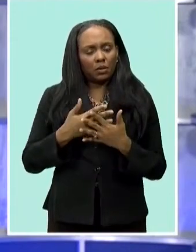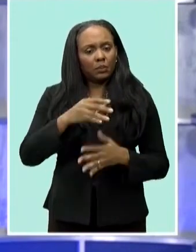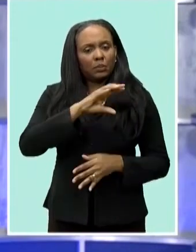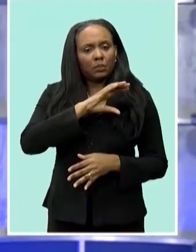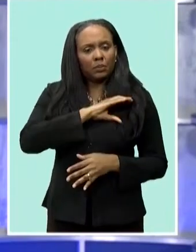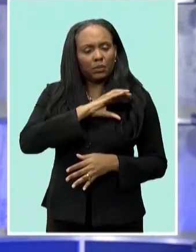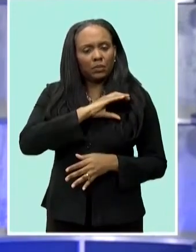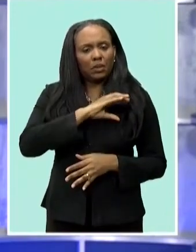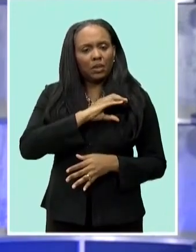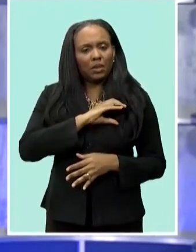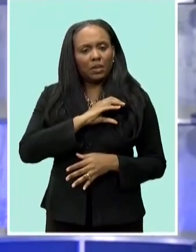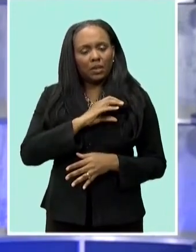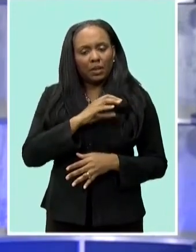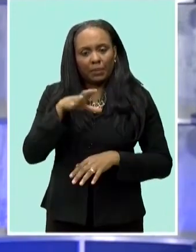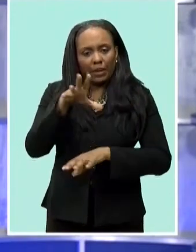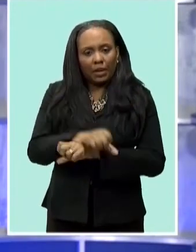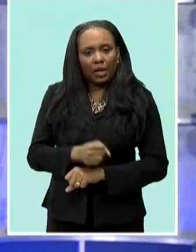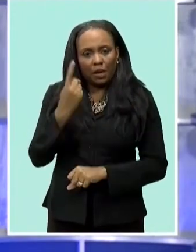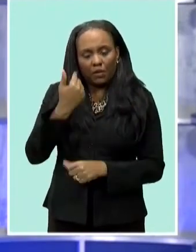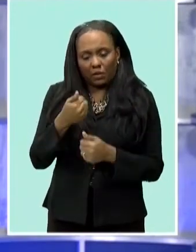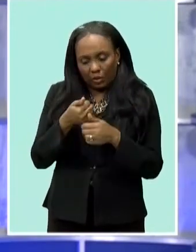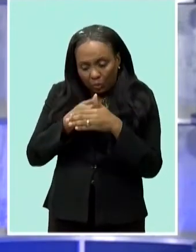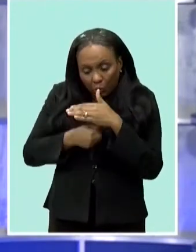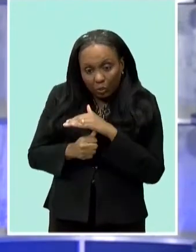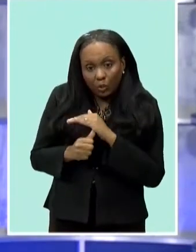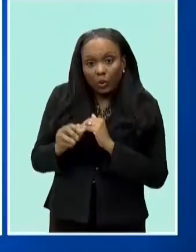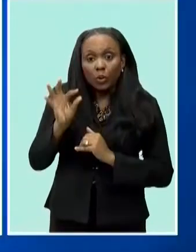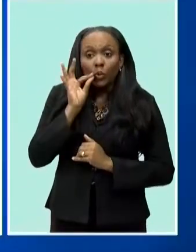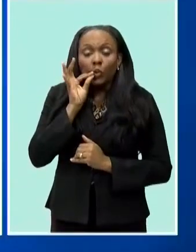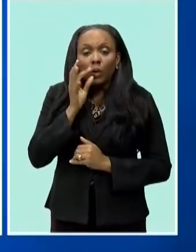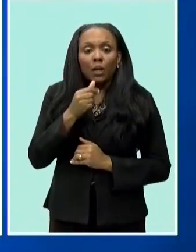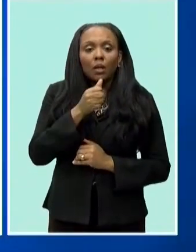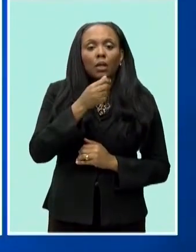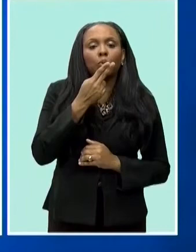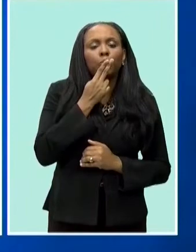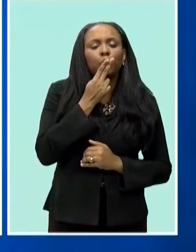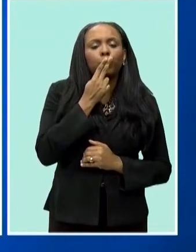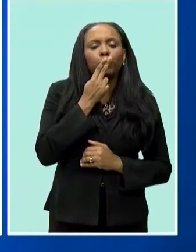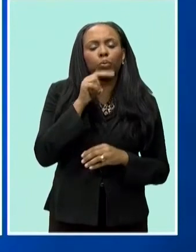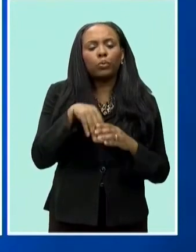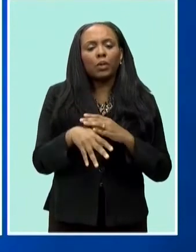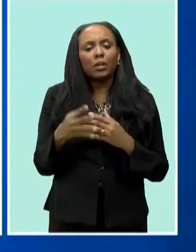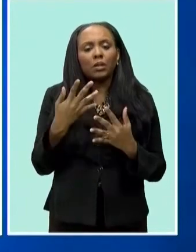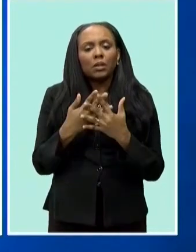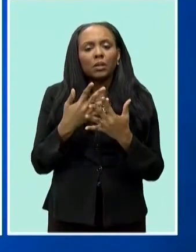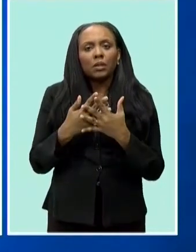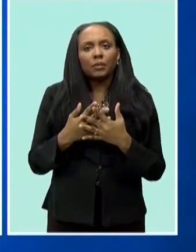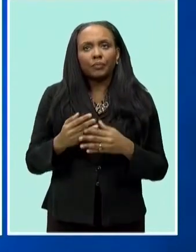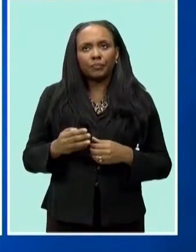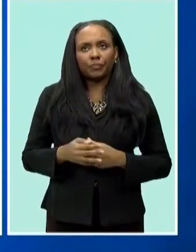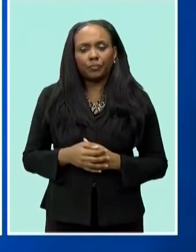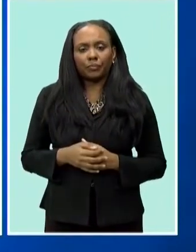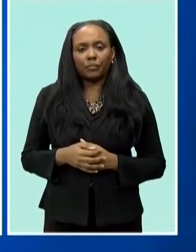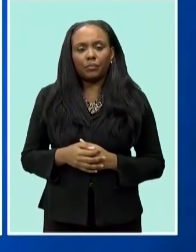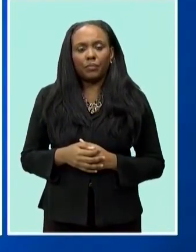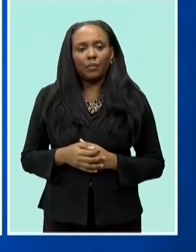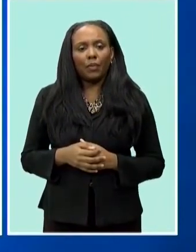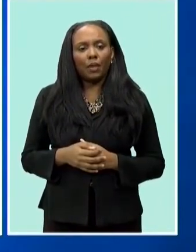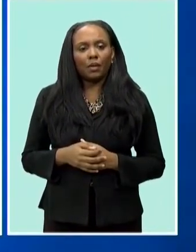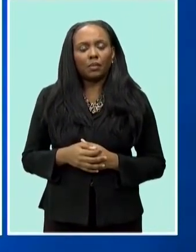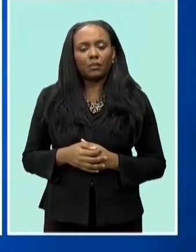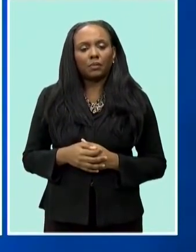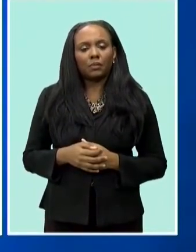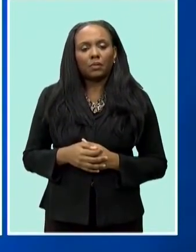marijuana and cigarettes into the nation's jails. Alert officers on duty at the Luzignan prison busted another